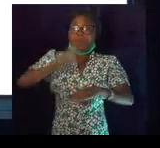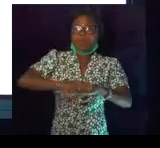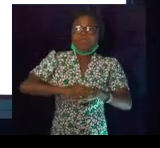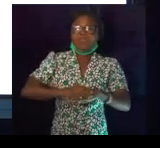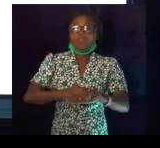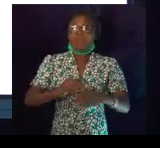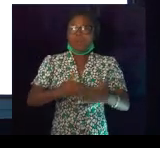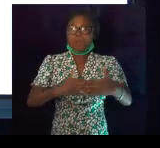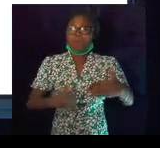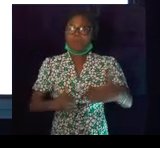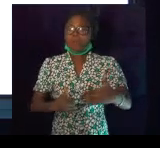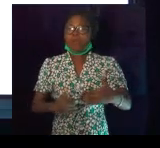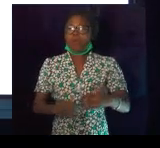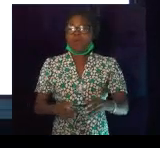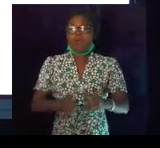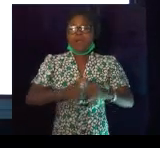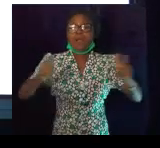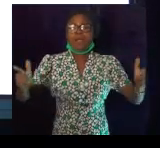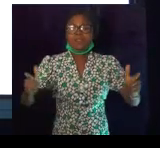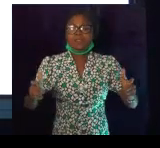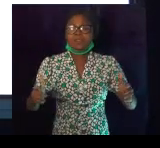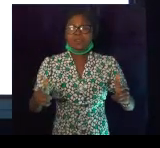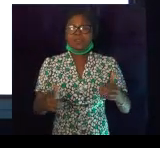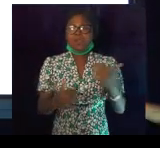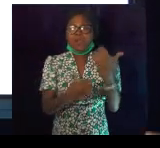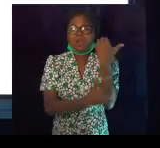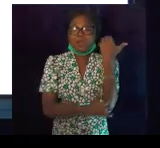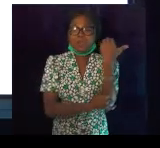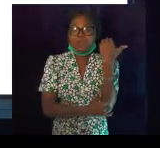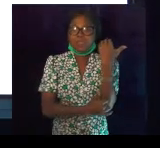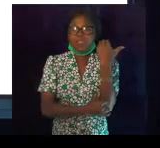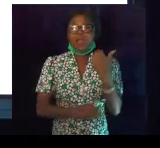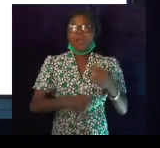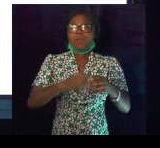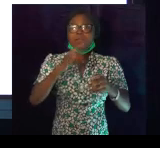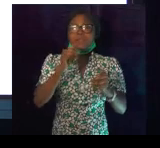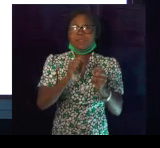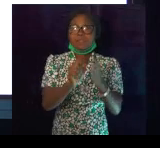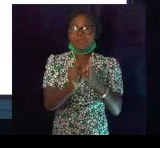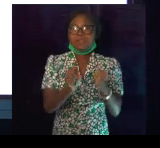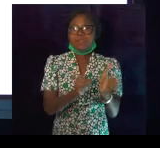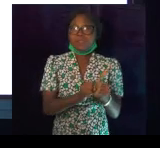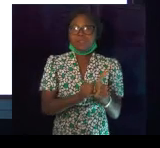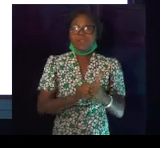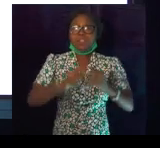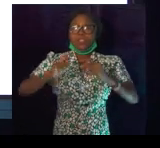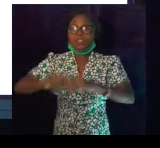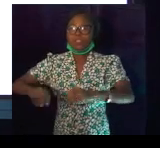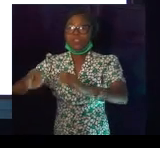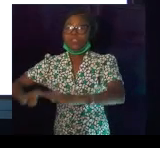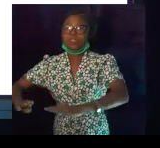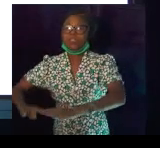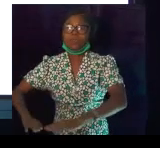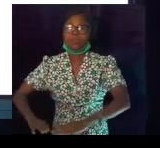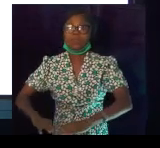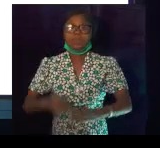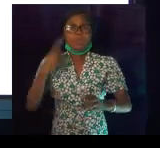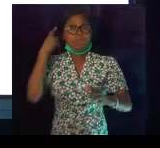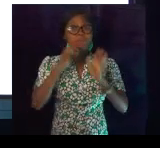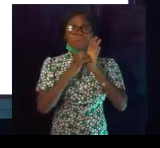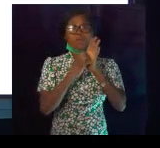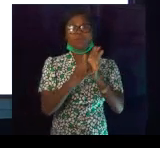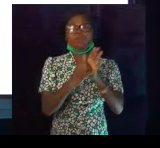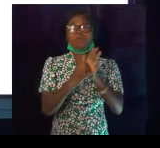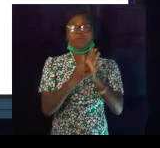before large places like countries, states, cities.